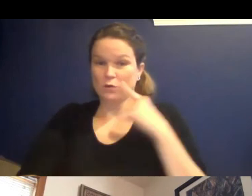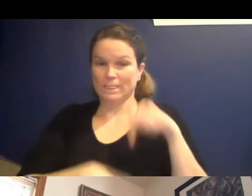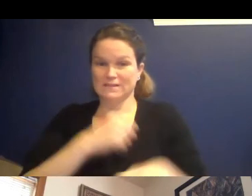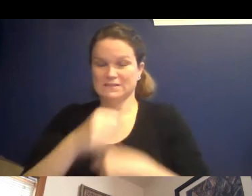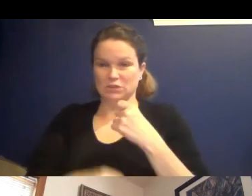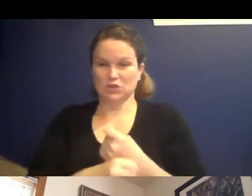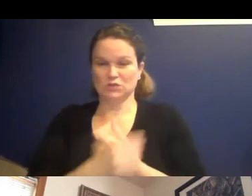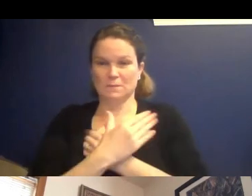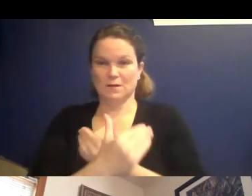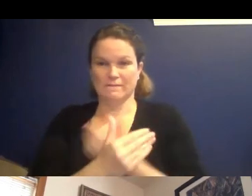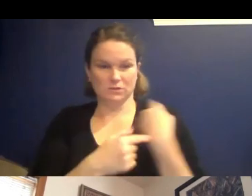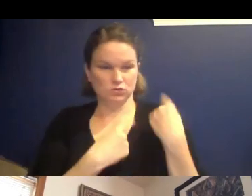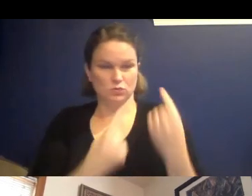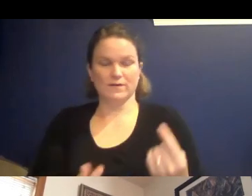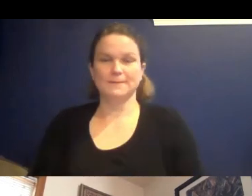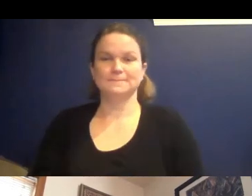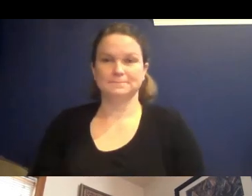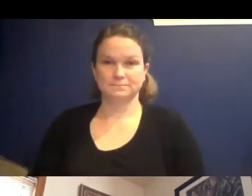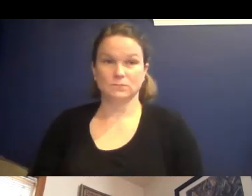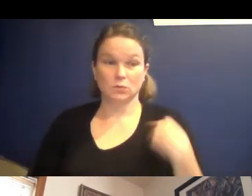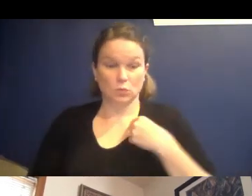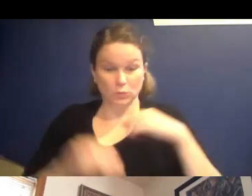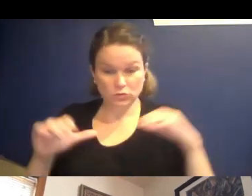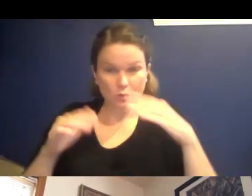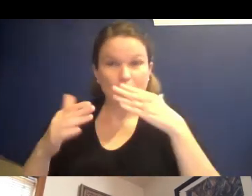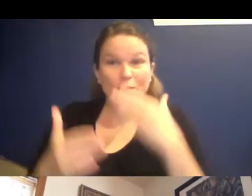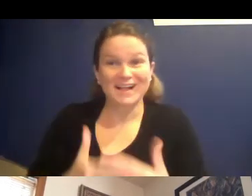butterflies. So we're doing well.